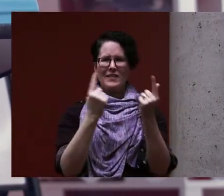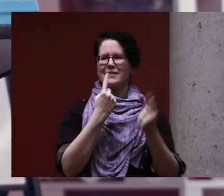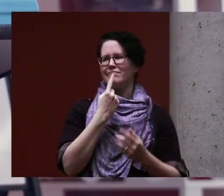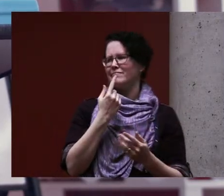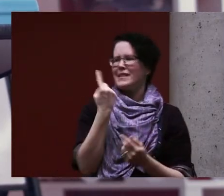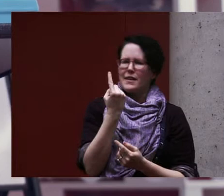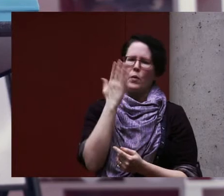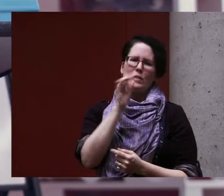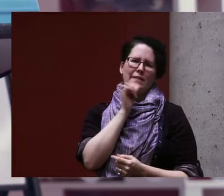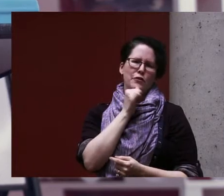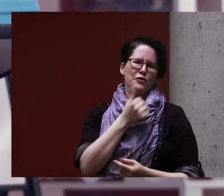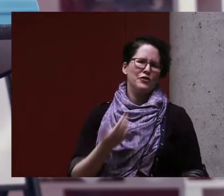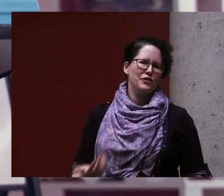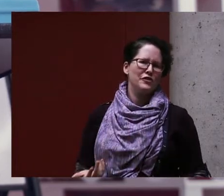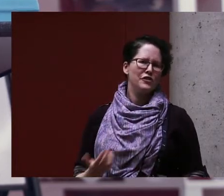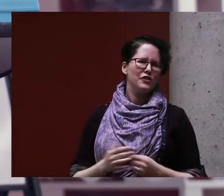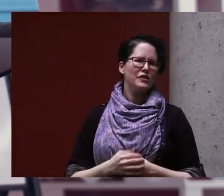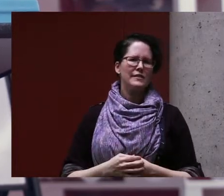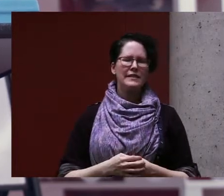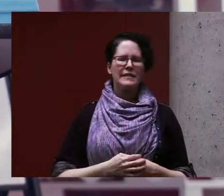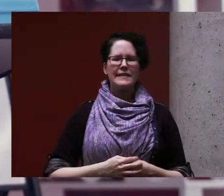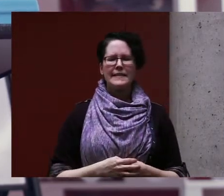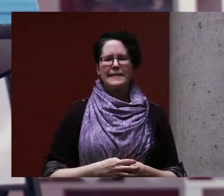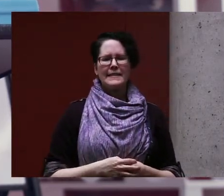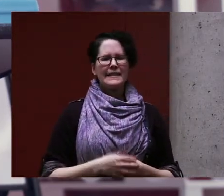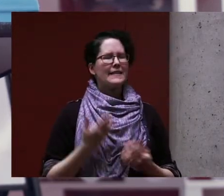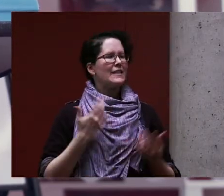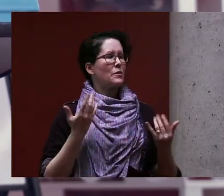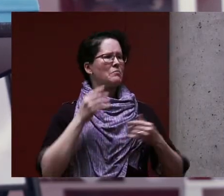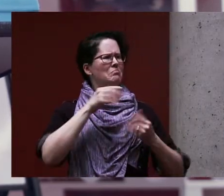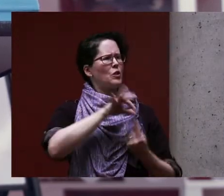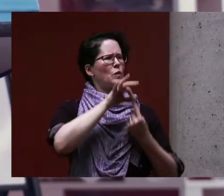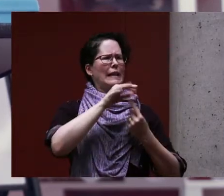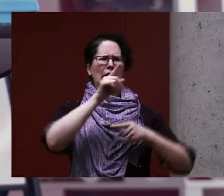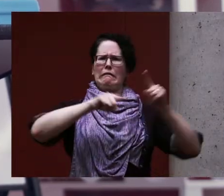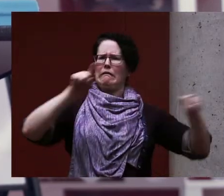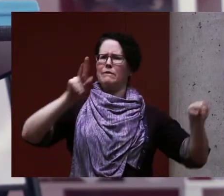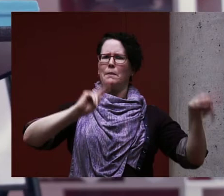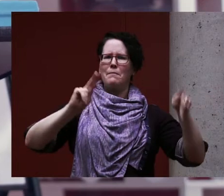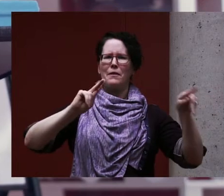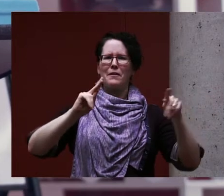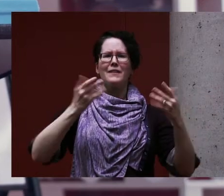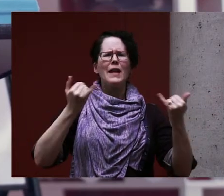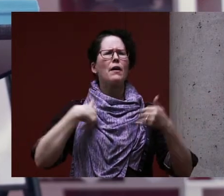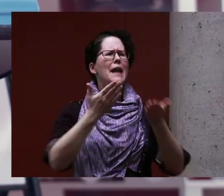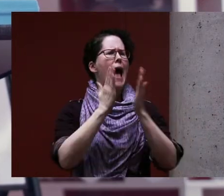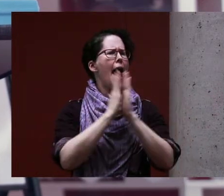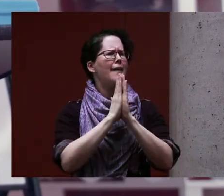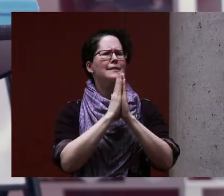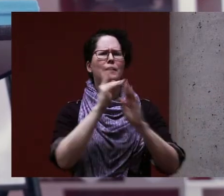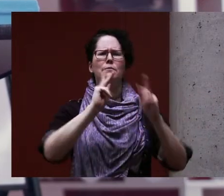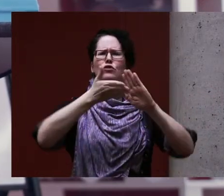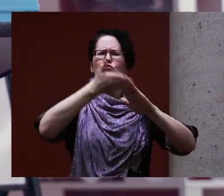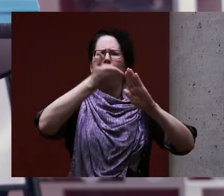all just need to be treated like people. And the question I'd like to ask is to the people who run these facilities, because